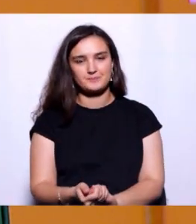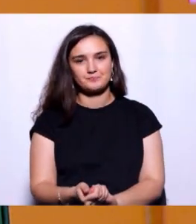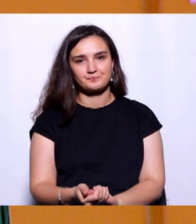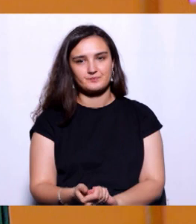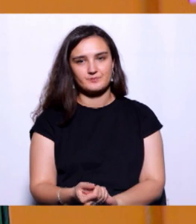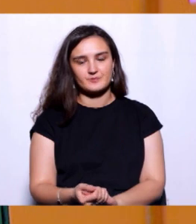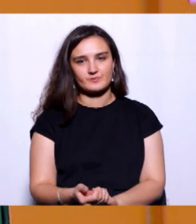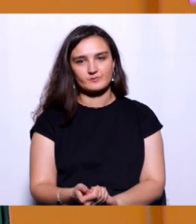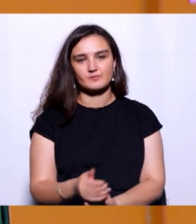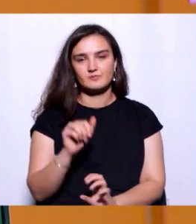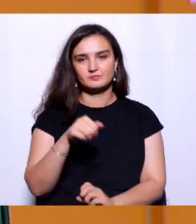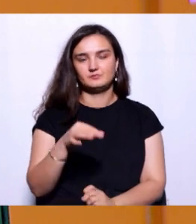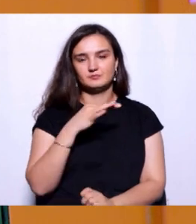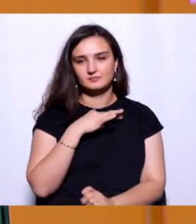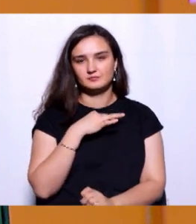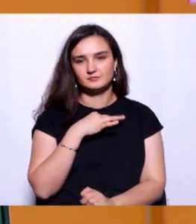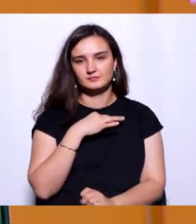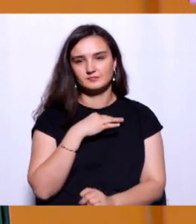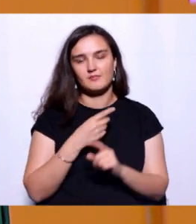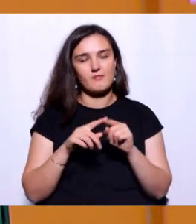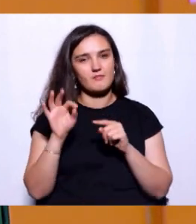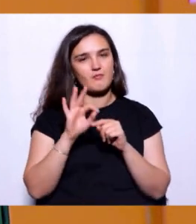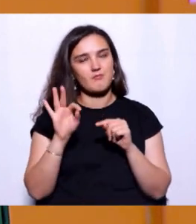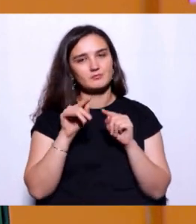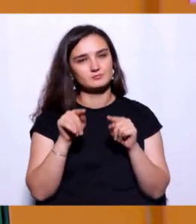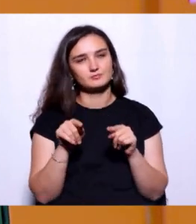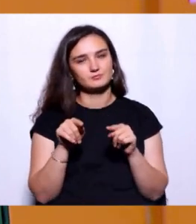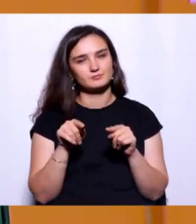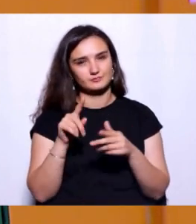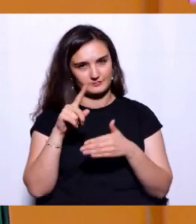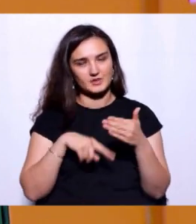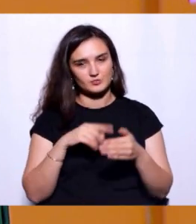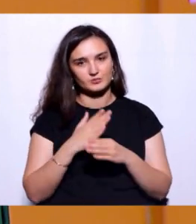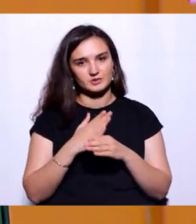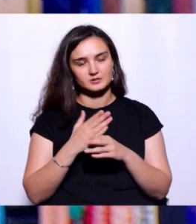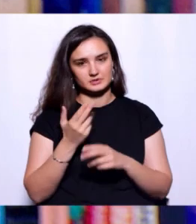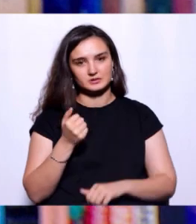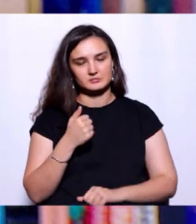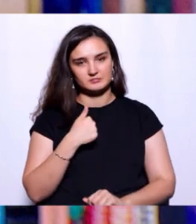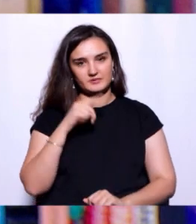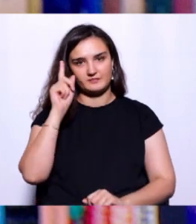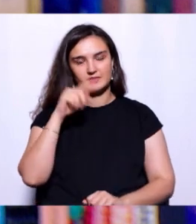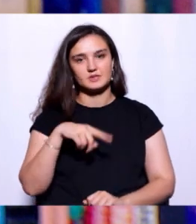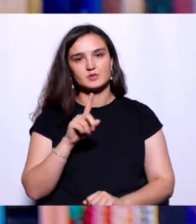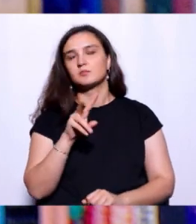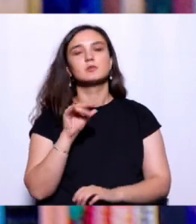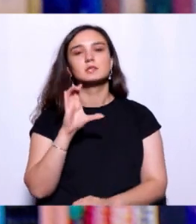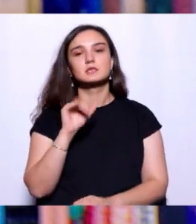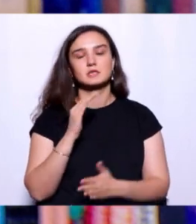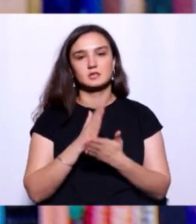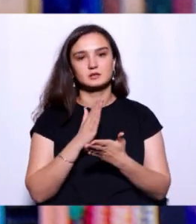And can you tell me some things about them or... Sure. Okay. So I know that Lisa